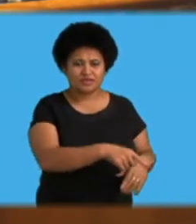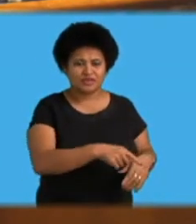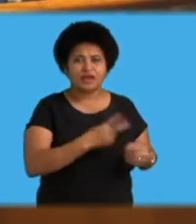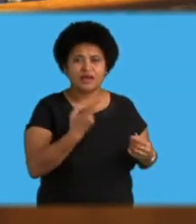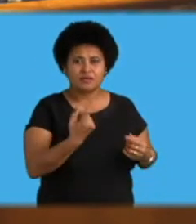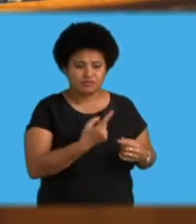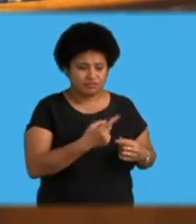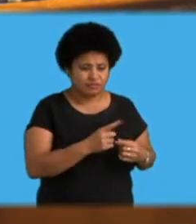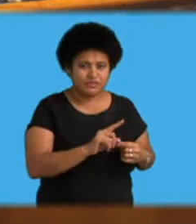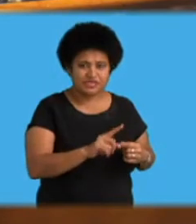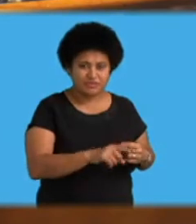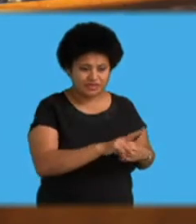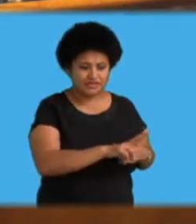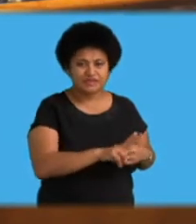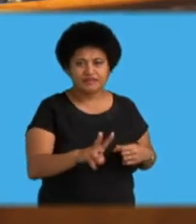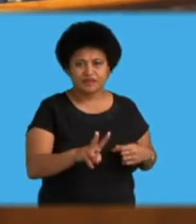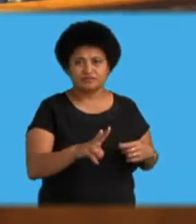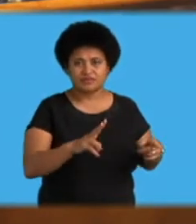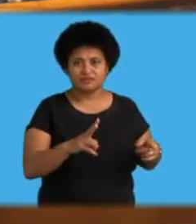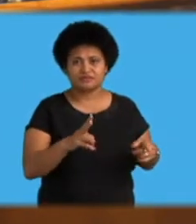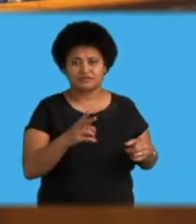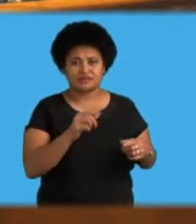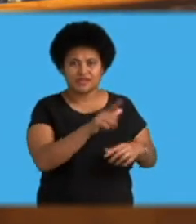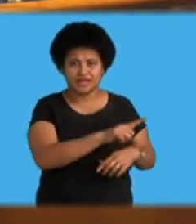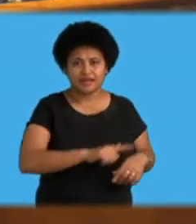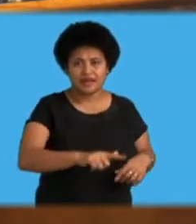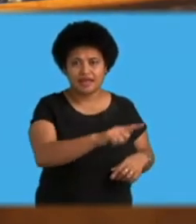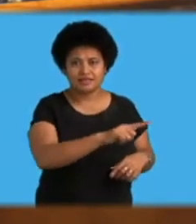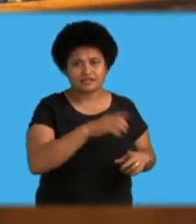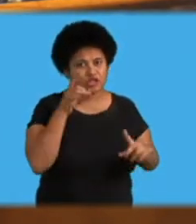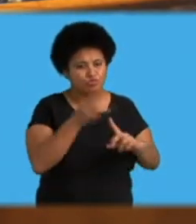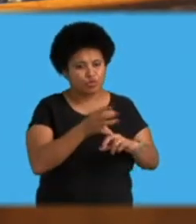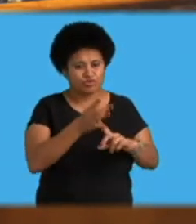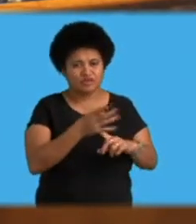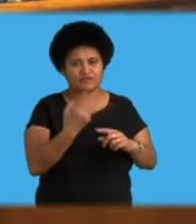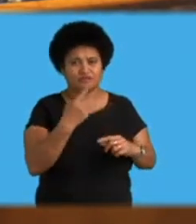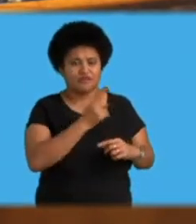The ministry, I believe, has been empowered to do this. Thank you.